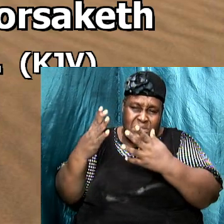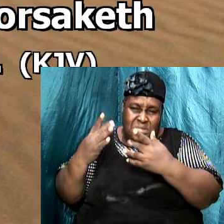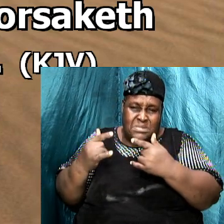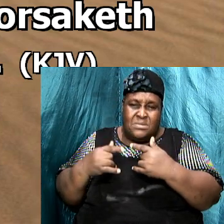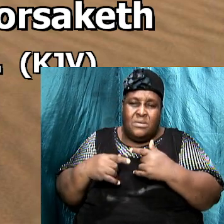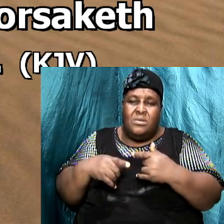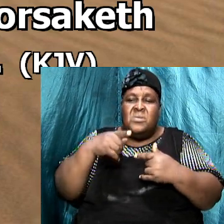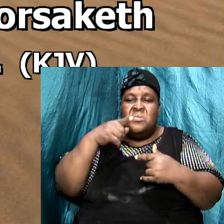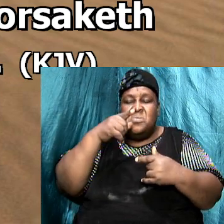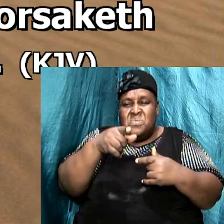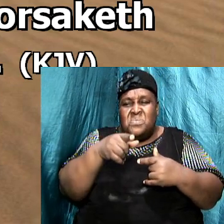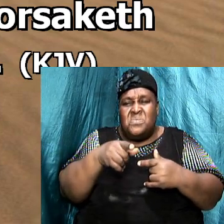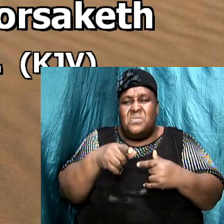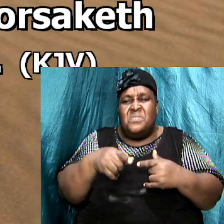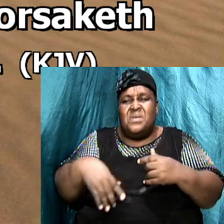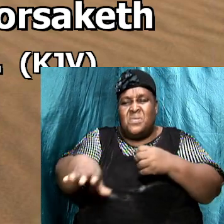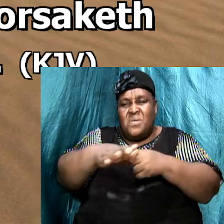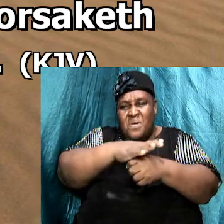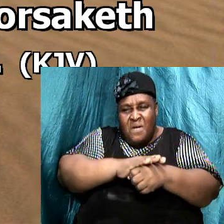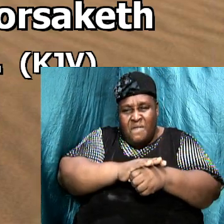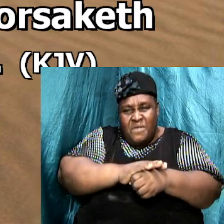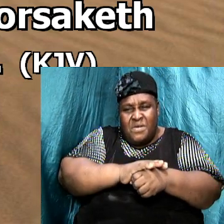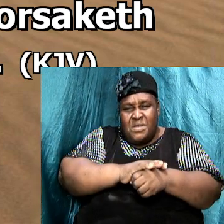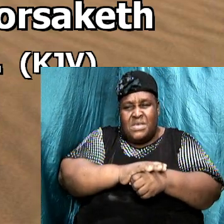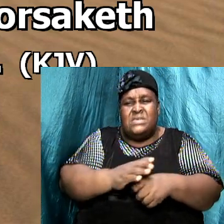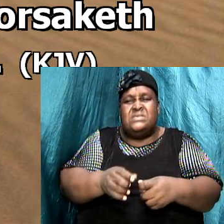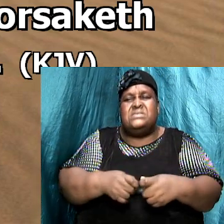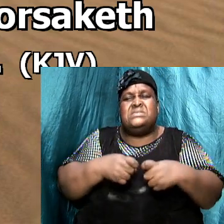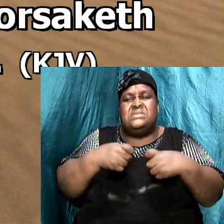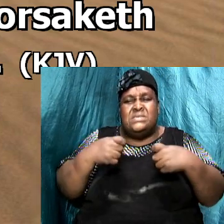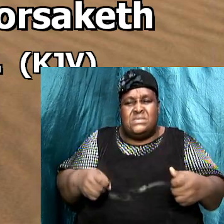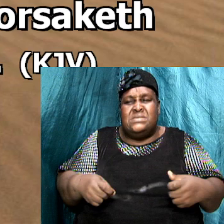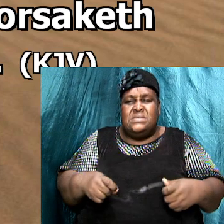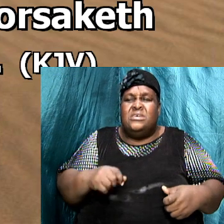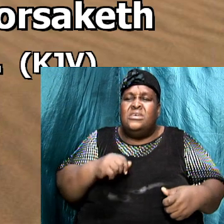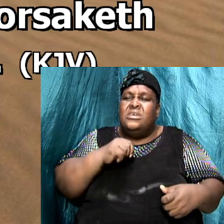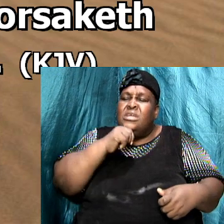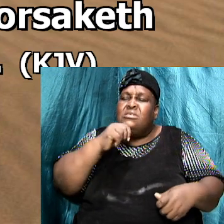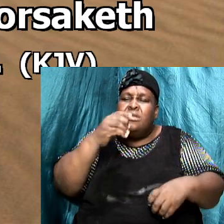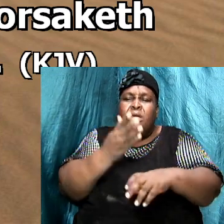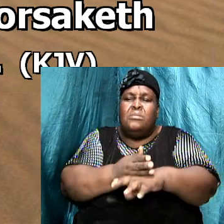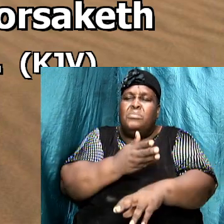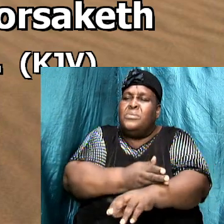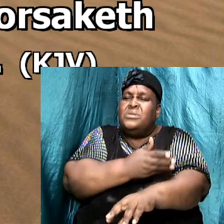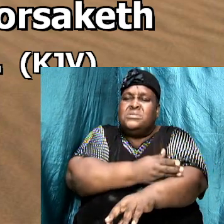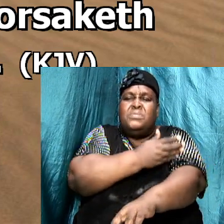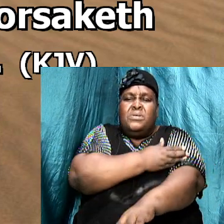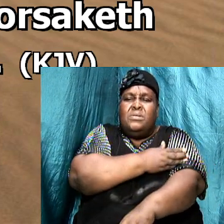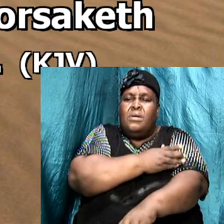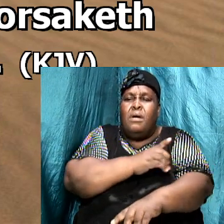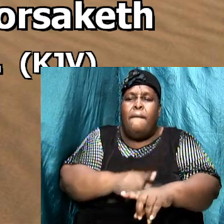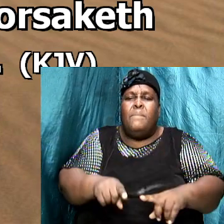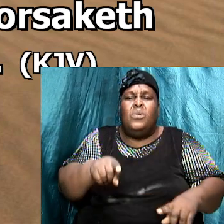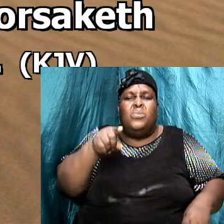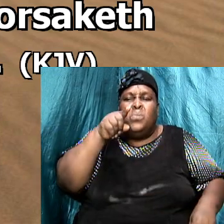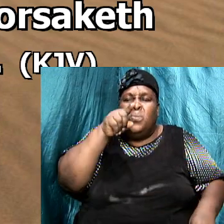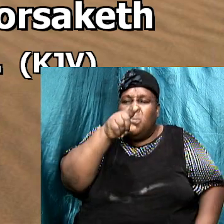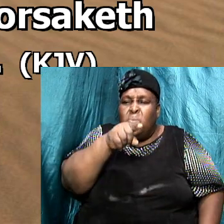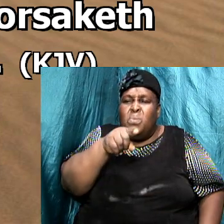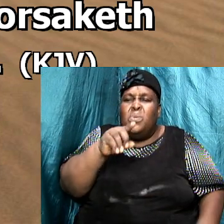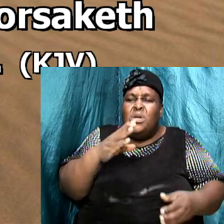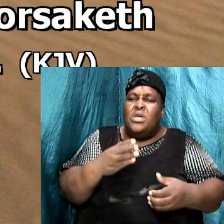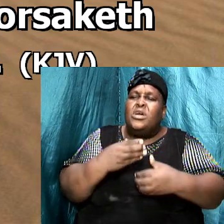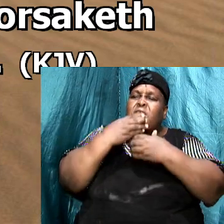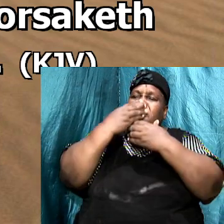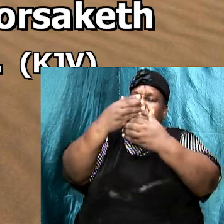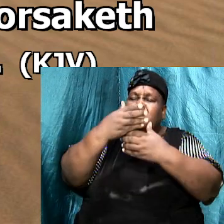He that covereth his sins shall not prosper, but whosoever confesseth and